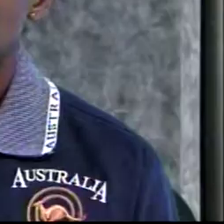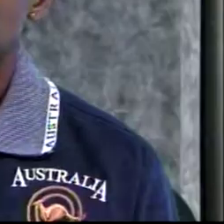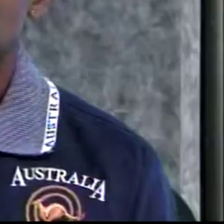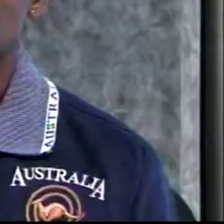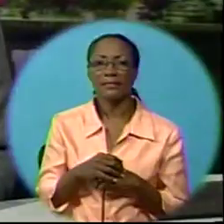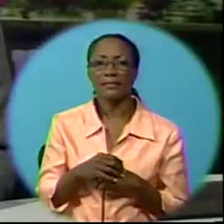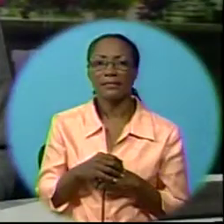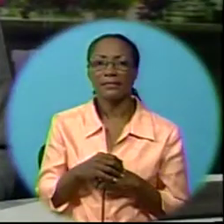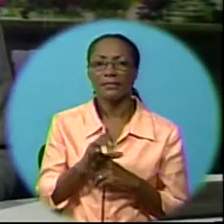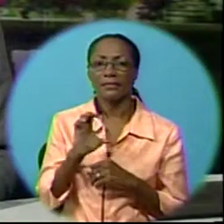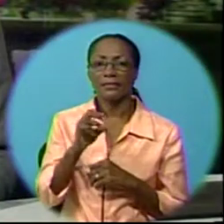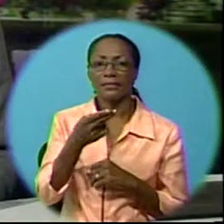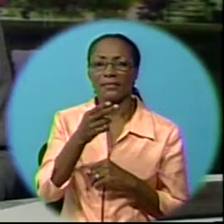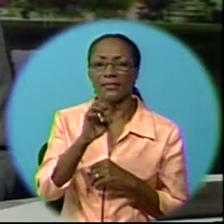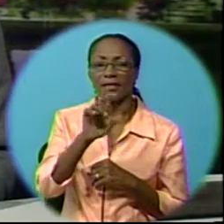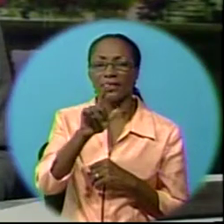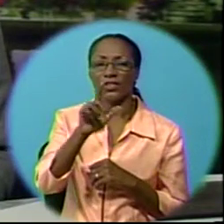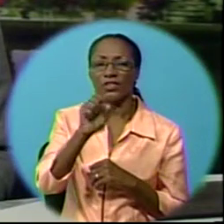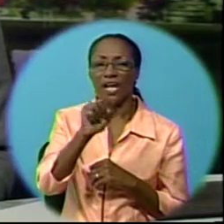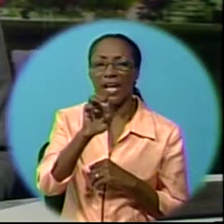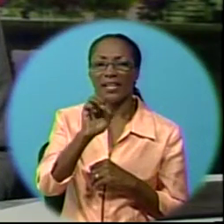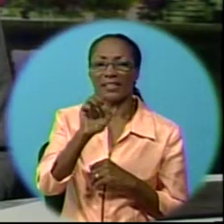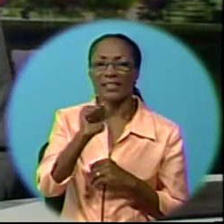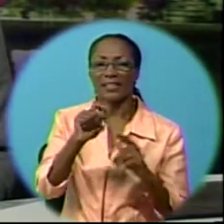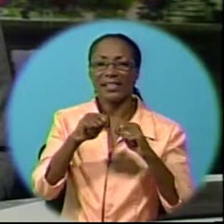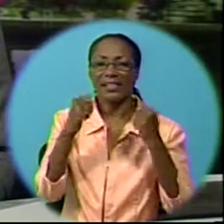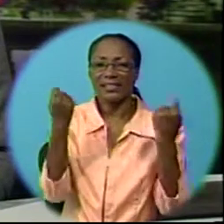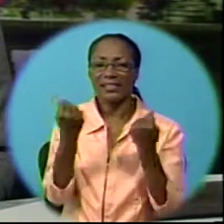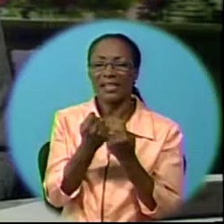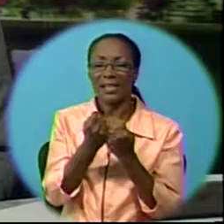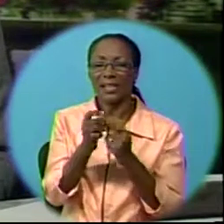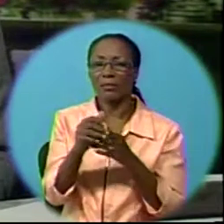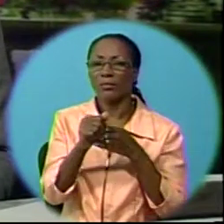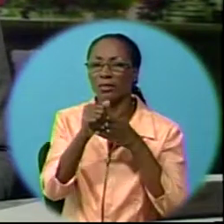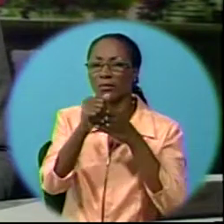for that. Frontrunners Chelsea extended their lead at the top of the